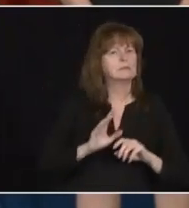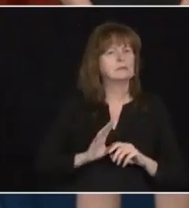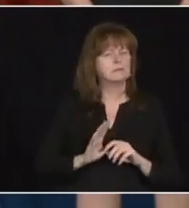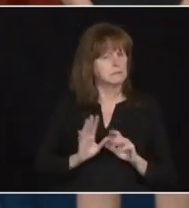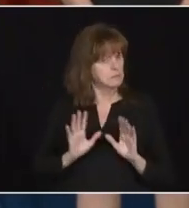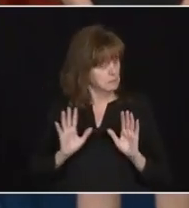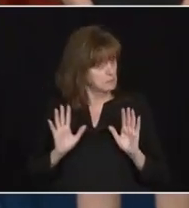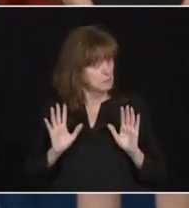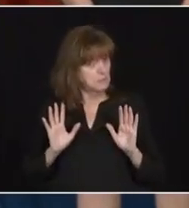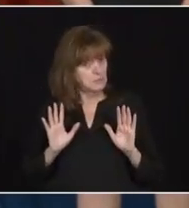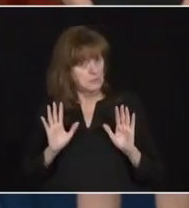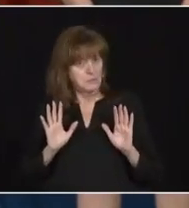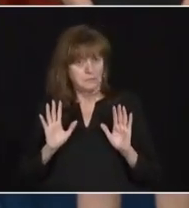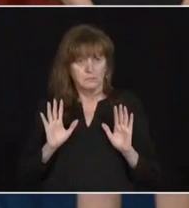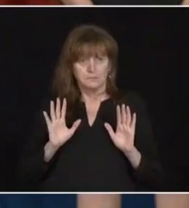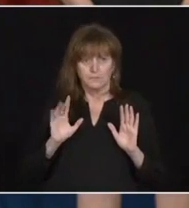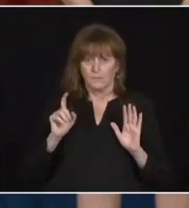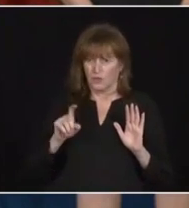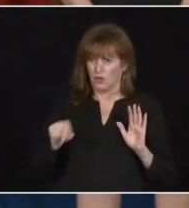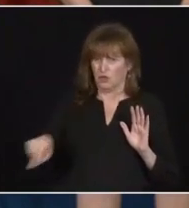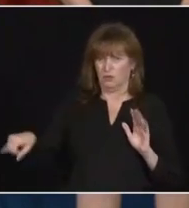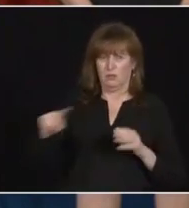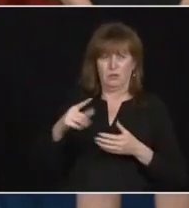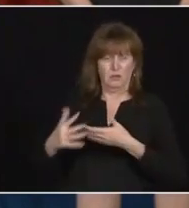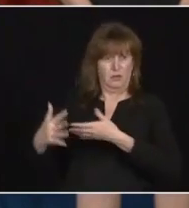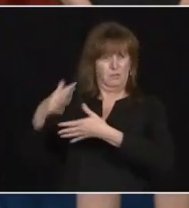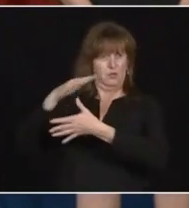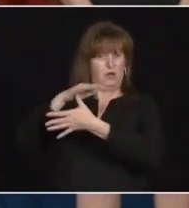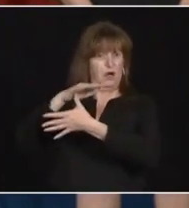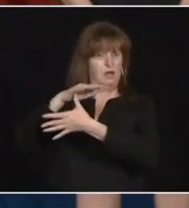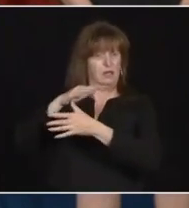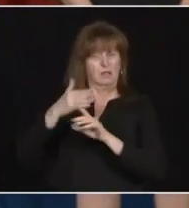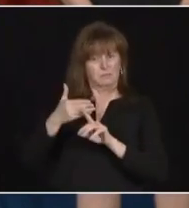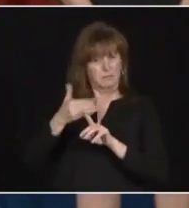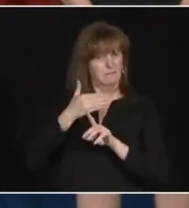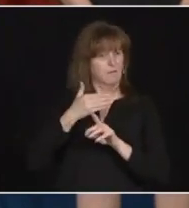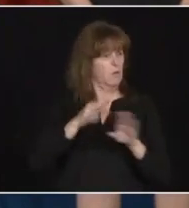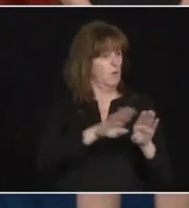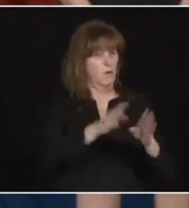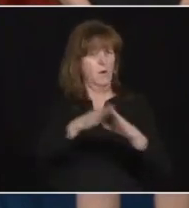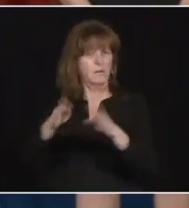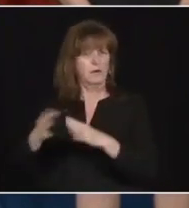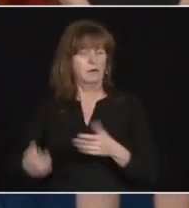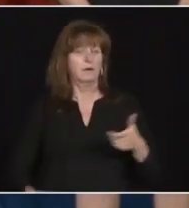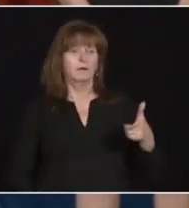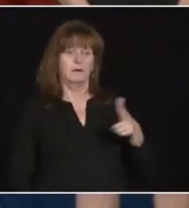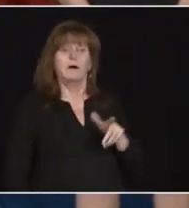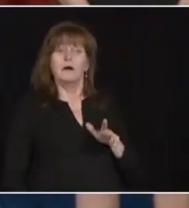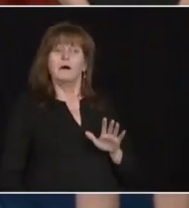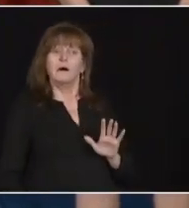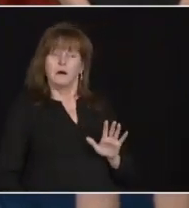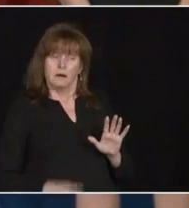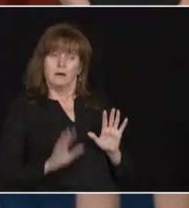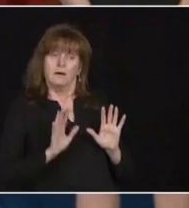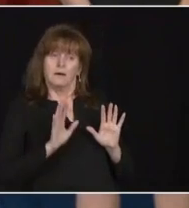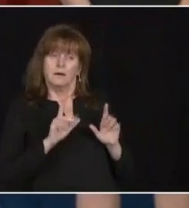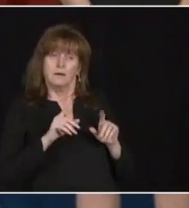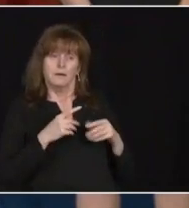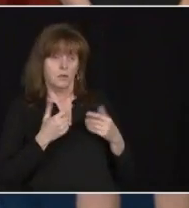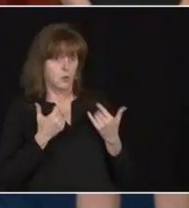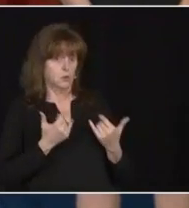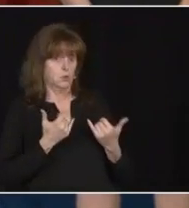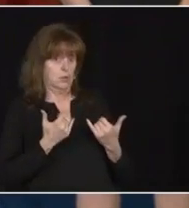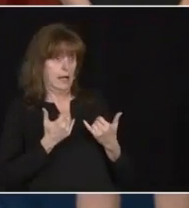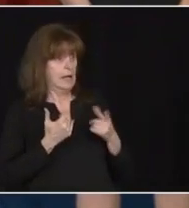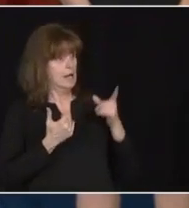government started that? Well, I had that conversation with some of the folks on the health table today, and it is being started.